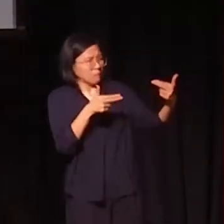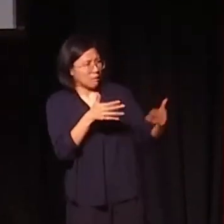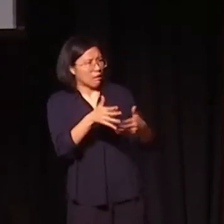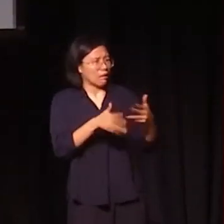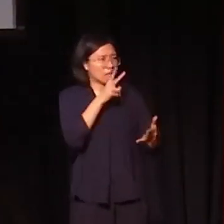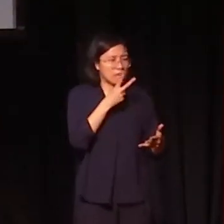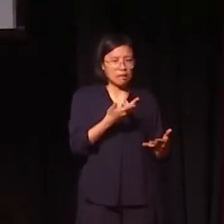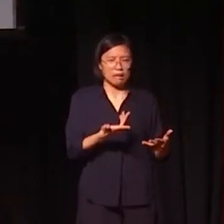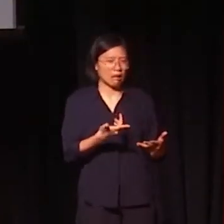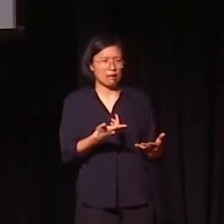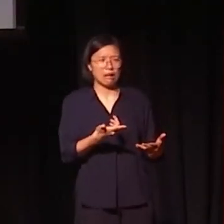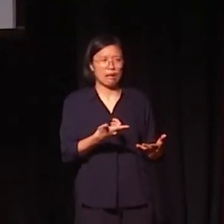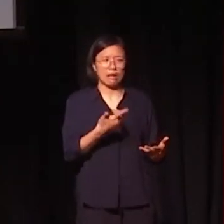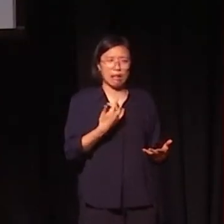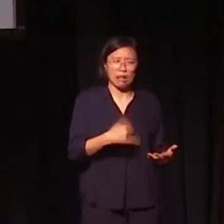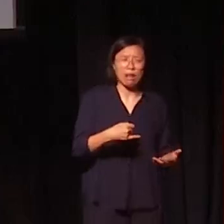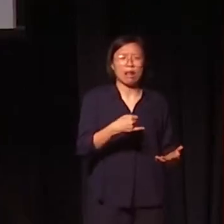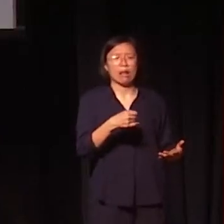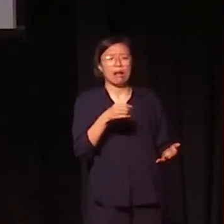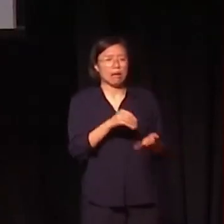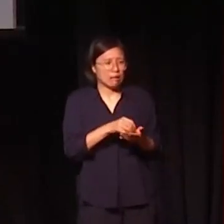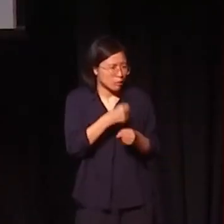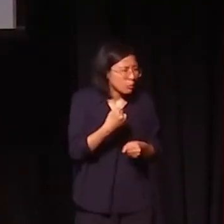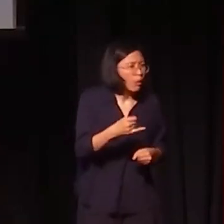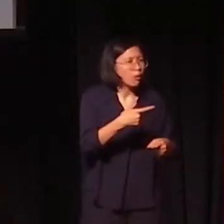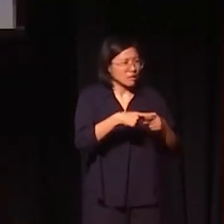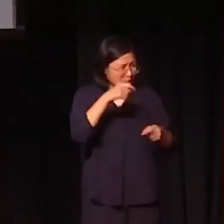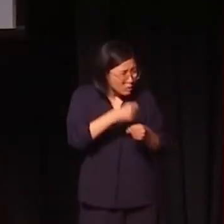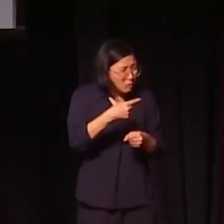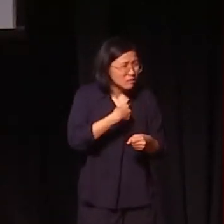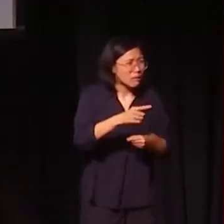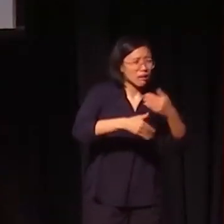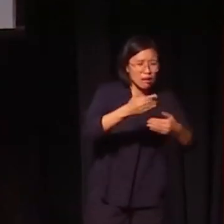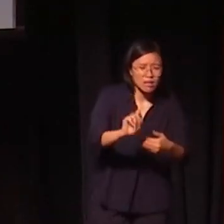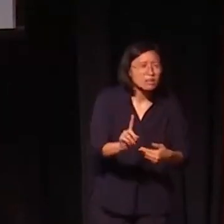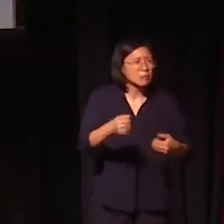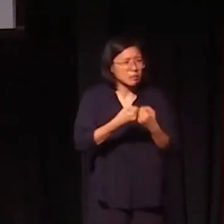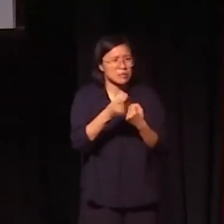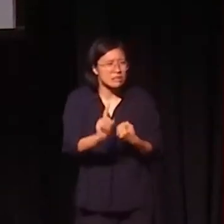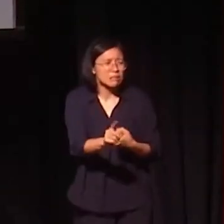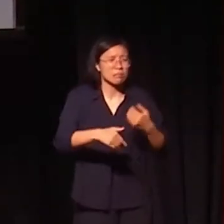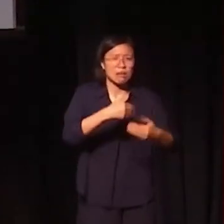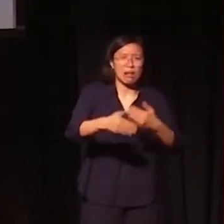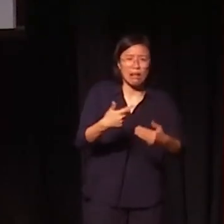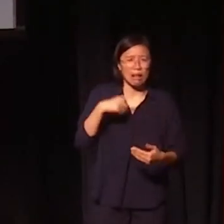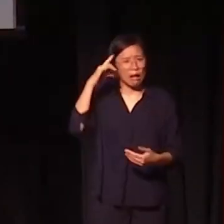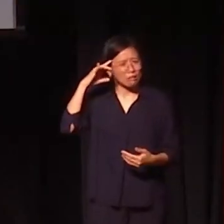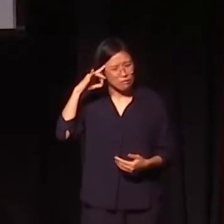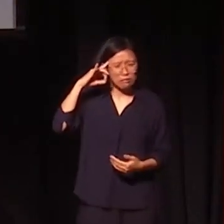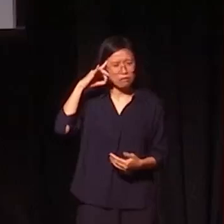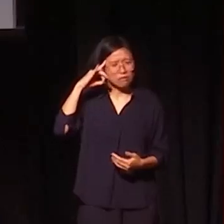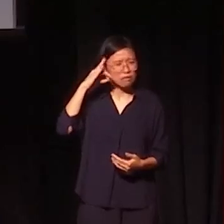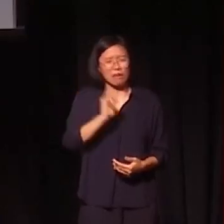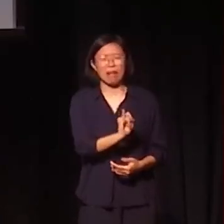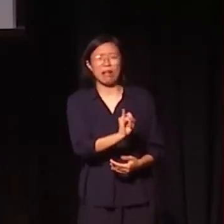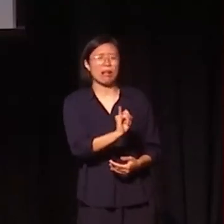can it work? Does it work? Should we do it? How should we do it? What are the challenges? And everyone was like, oh, no, video, no, we